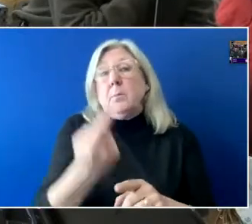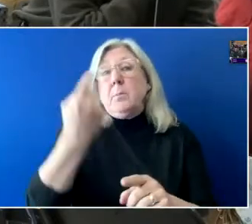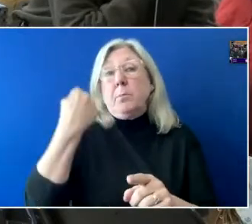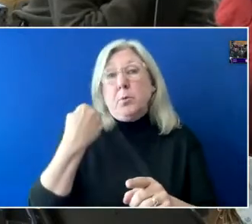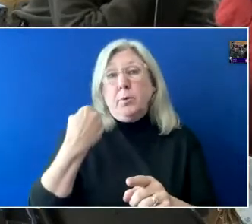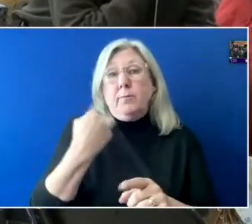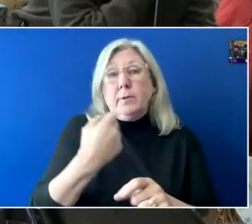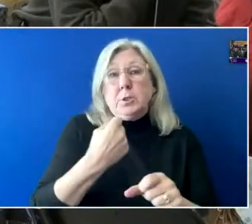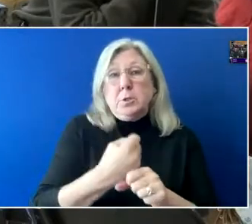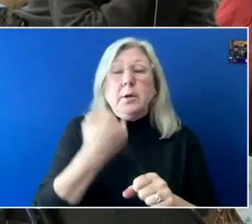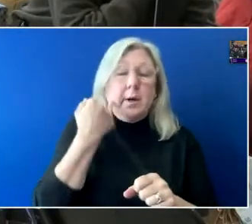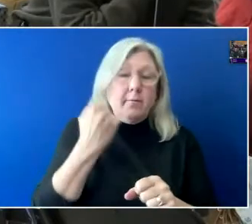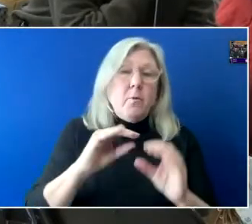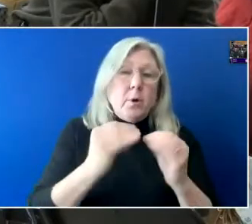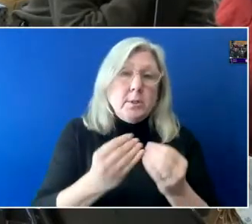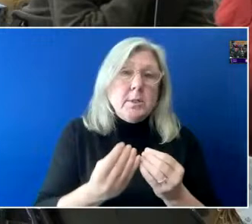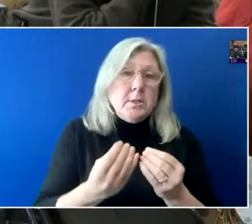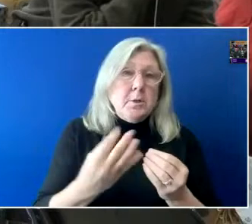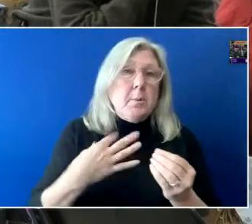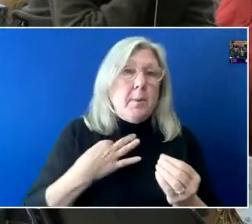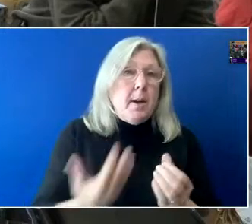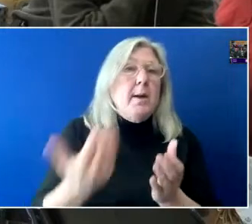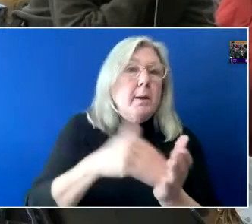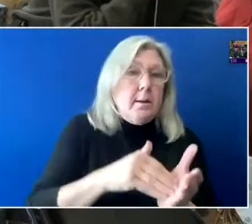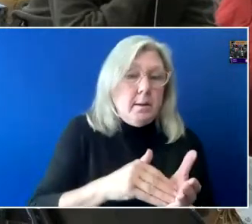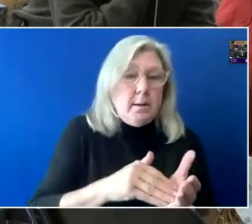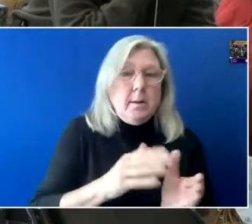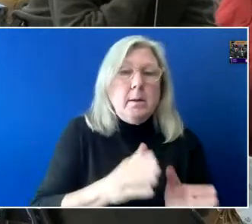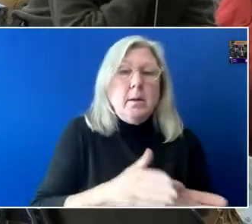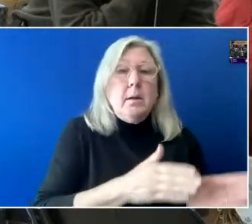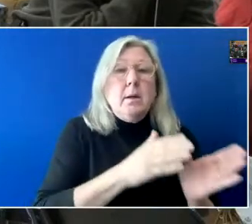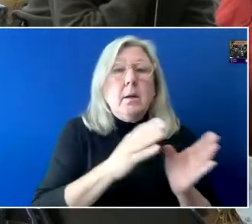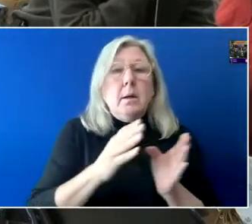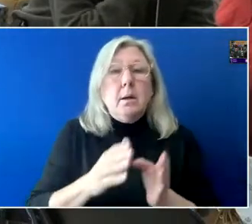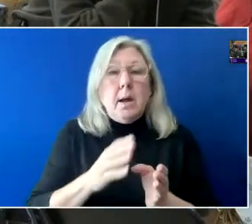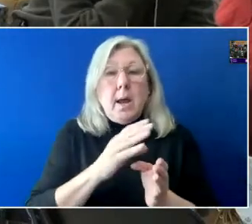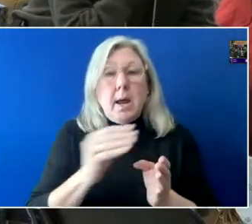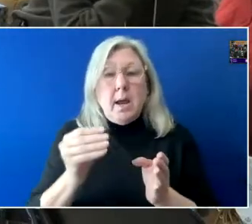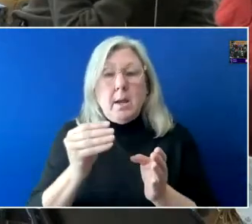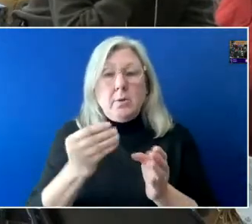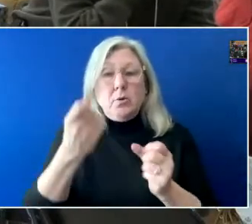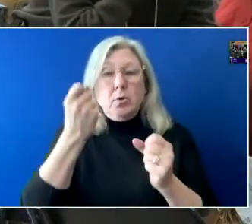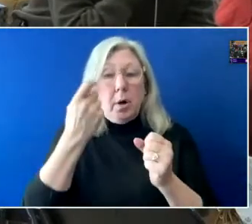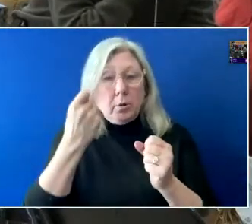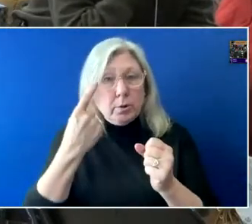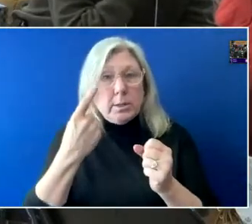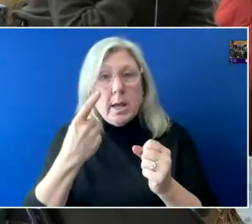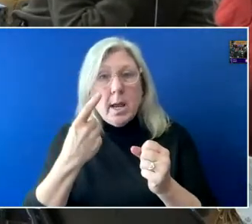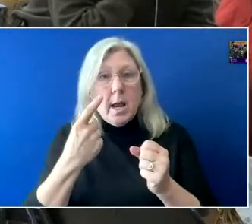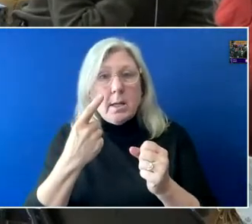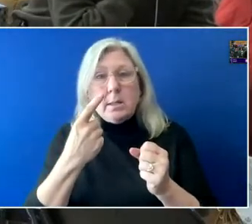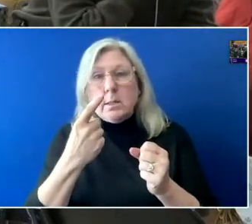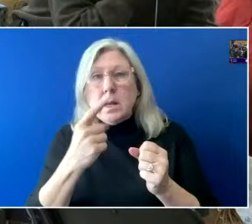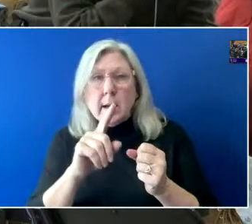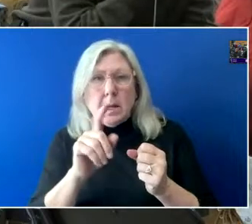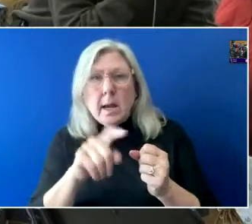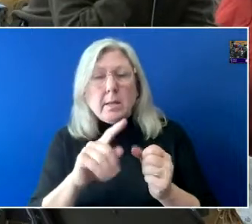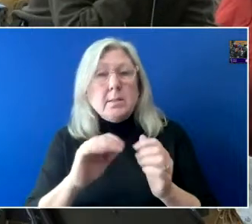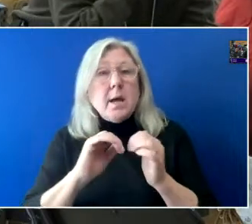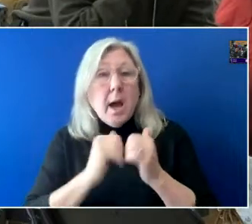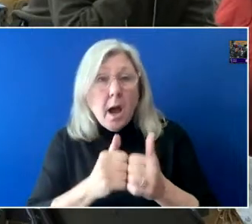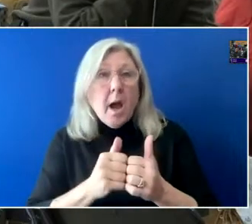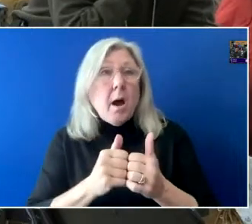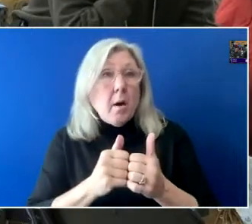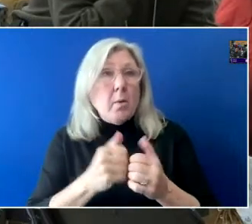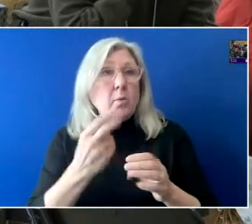reapplying um and to understand and ask how in fact um the funds were used were